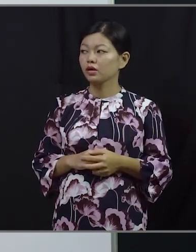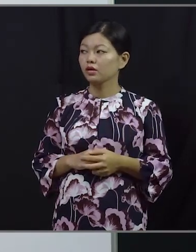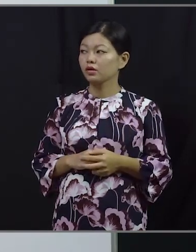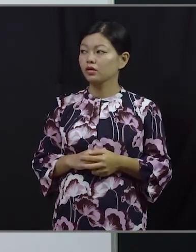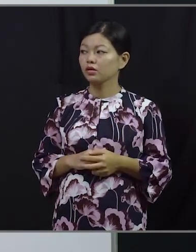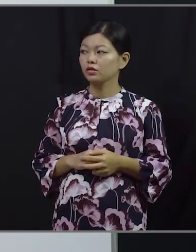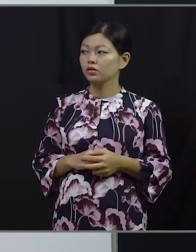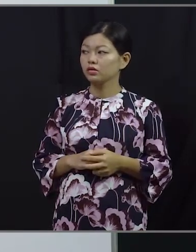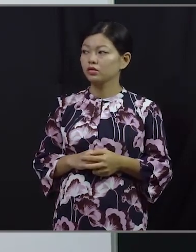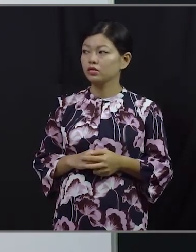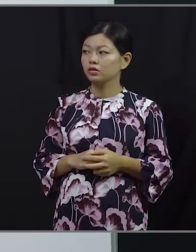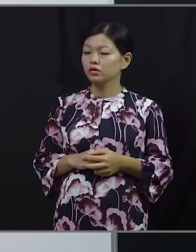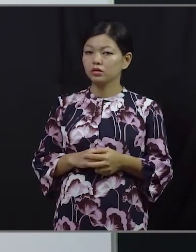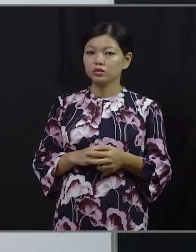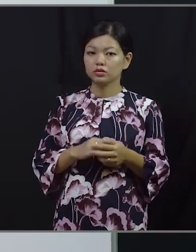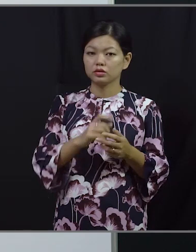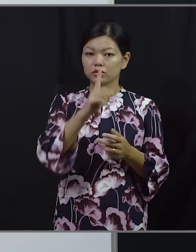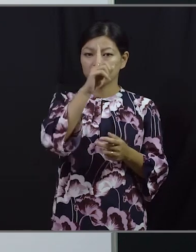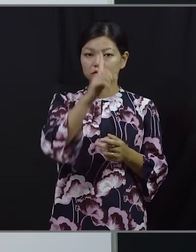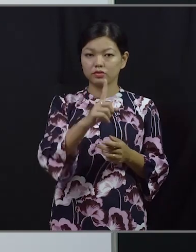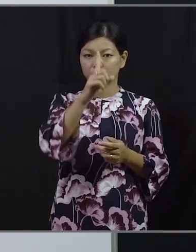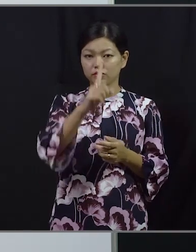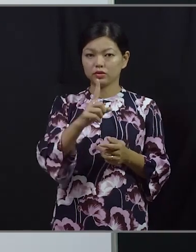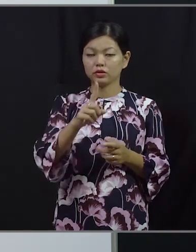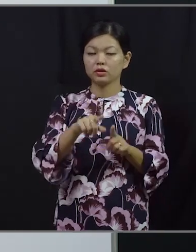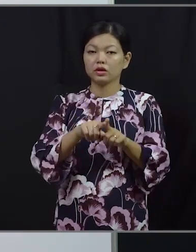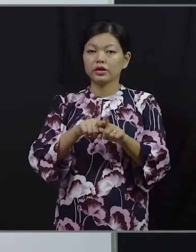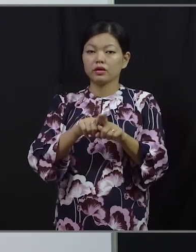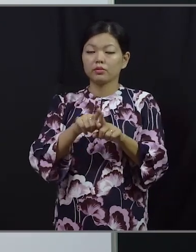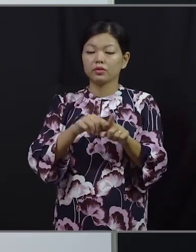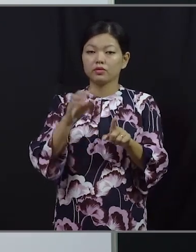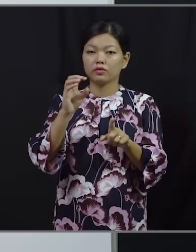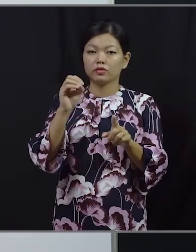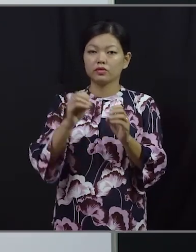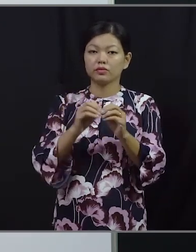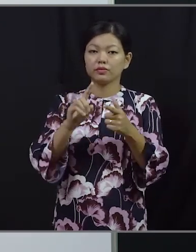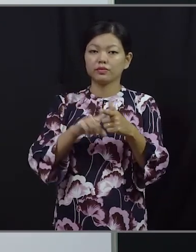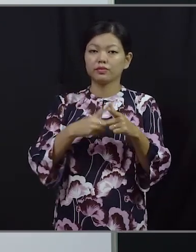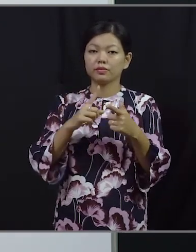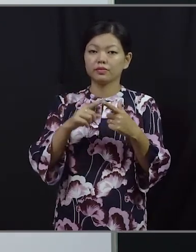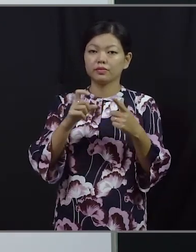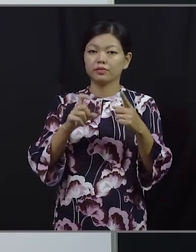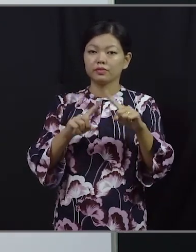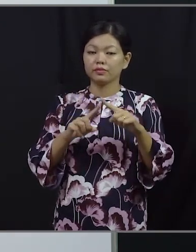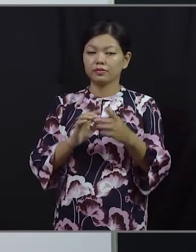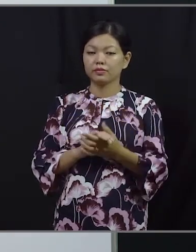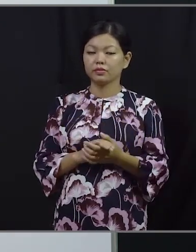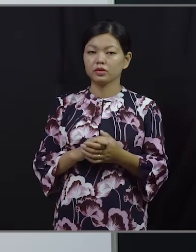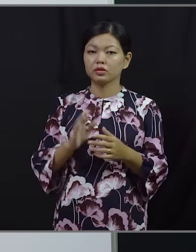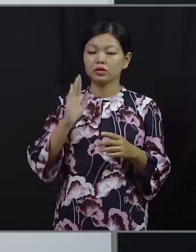I have put the object between optical center and focus. So this is one ray, and after refraction it will pass through